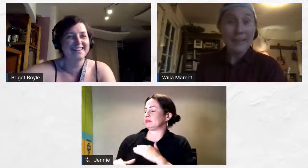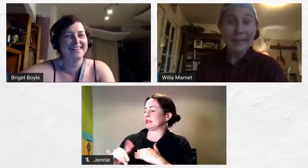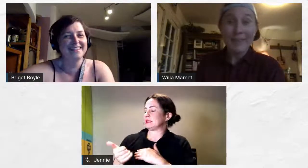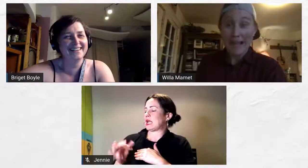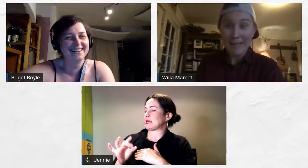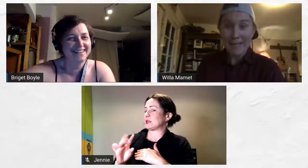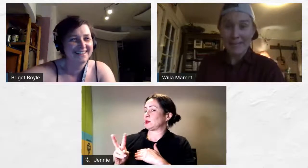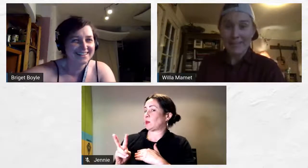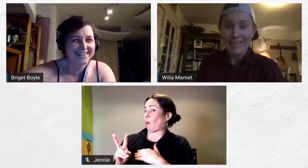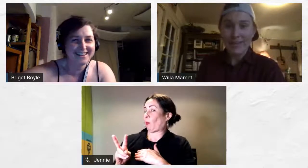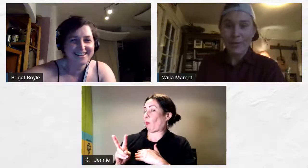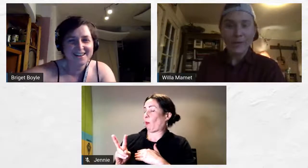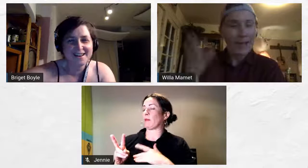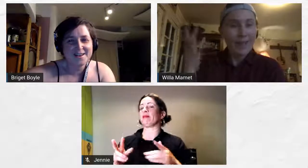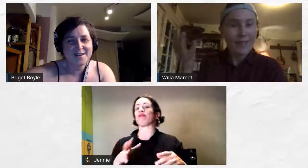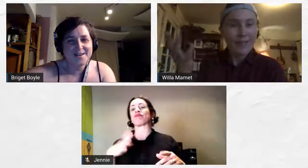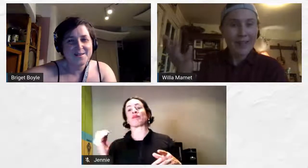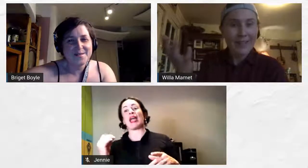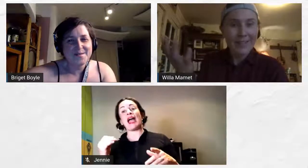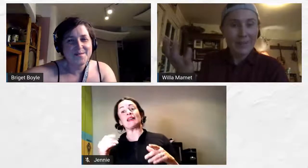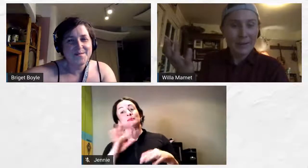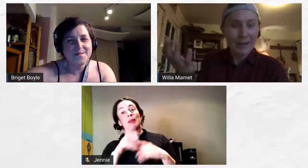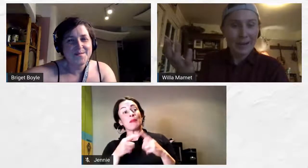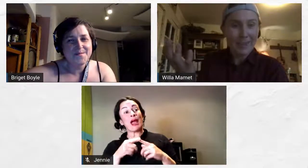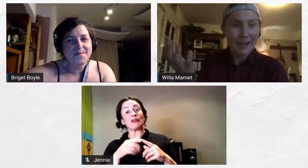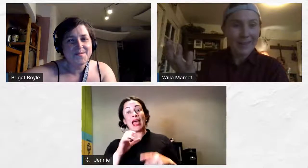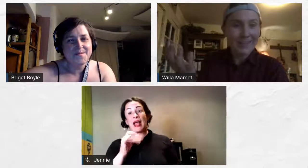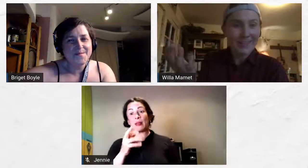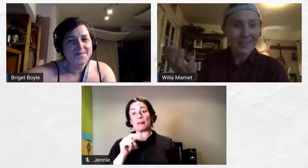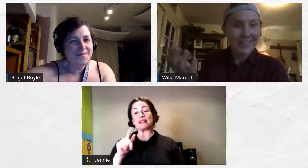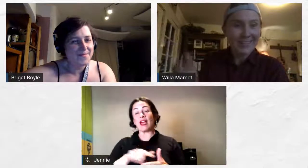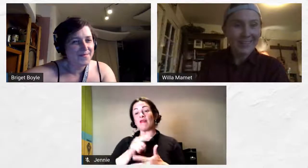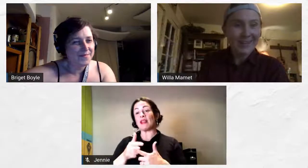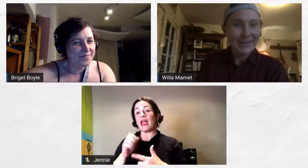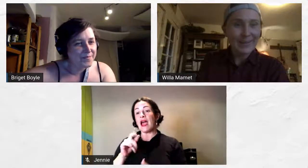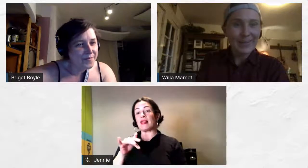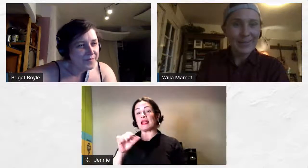And speaking of elements, we have Ella Simmering up next.